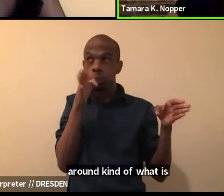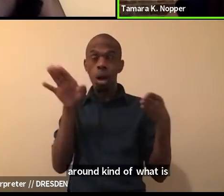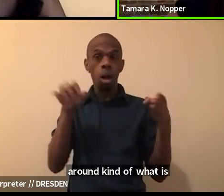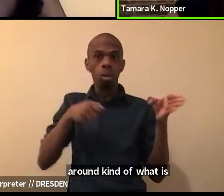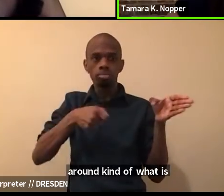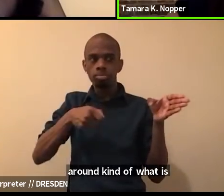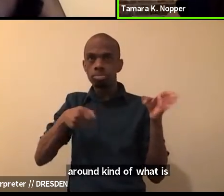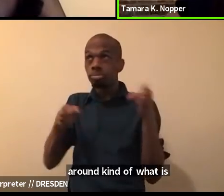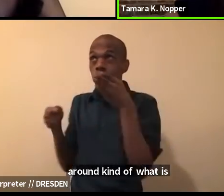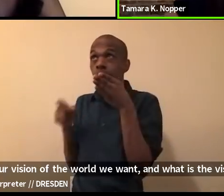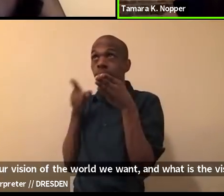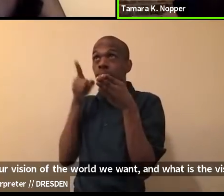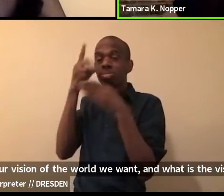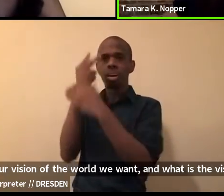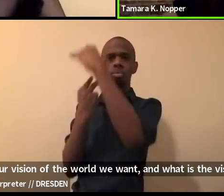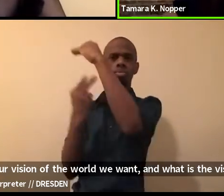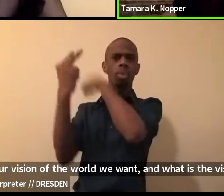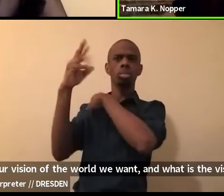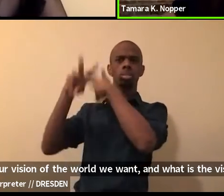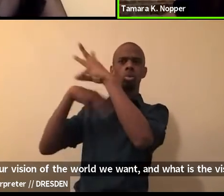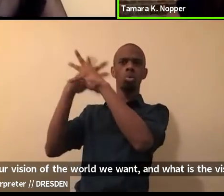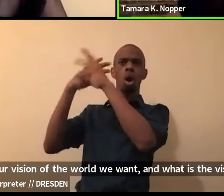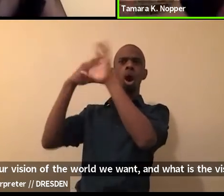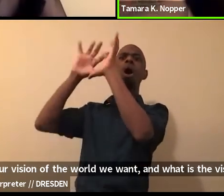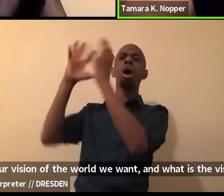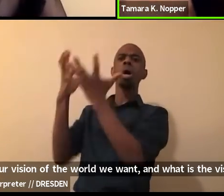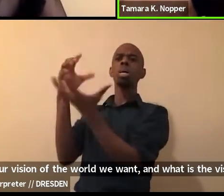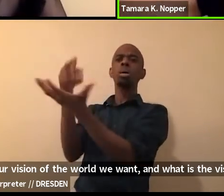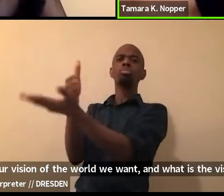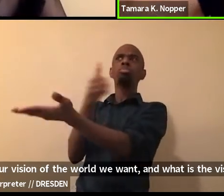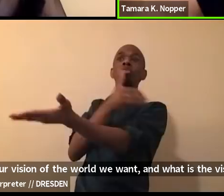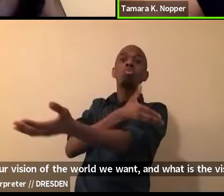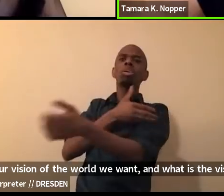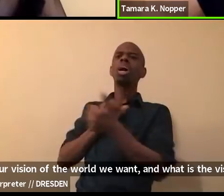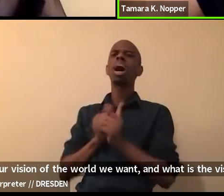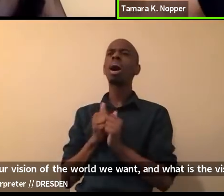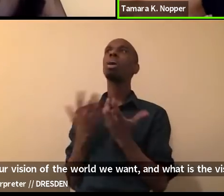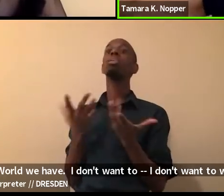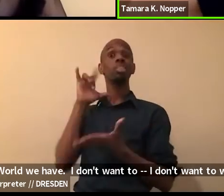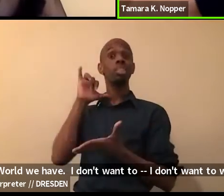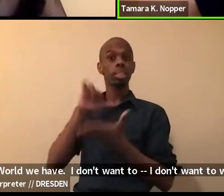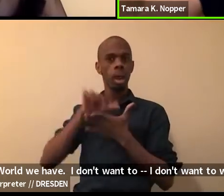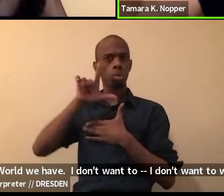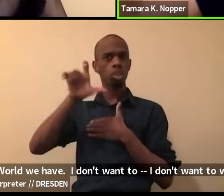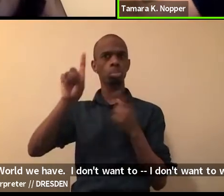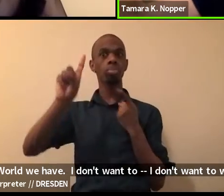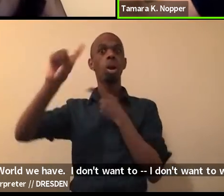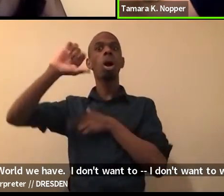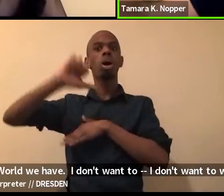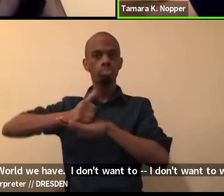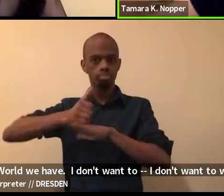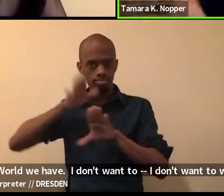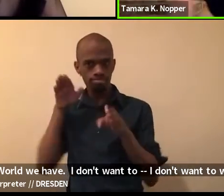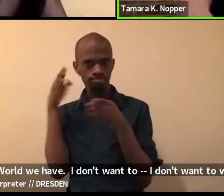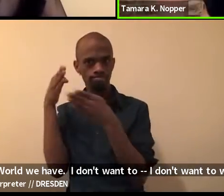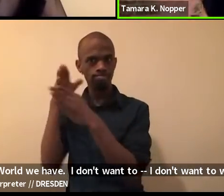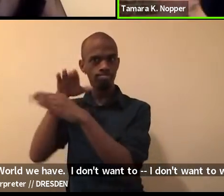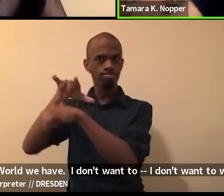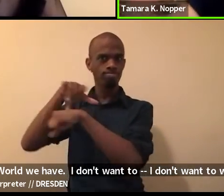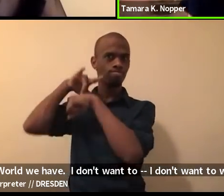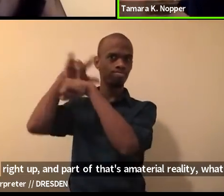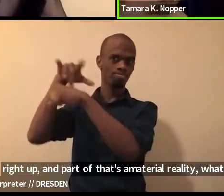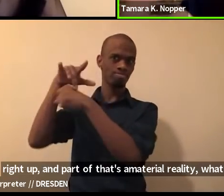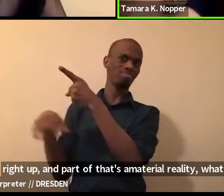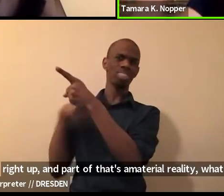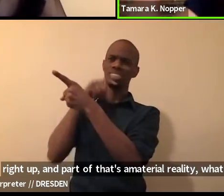have. I don't want to like, I don't want to walk around in fear. And part of that's a material reality, right? What is around me that makes me walk around in fear? But